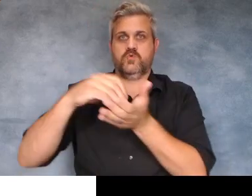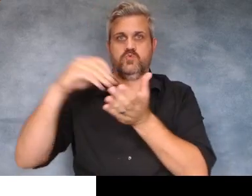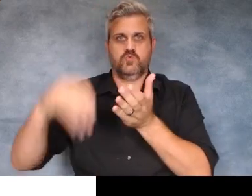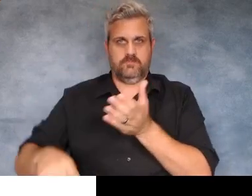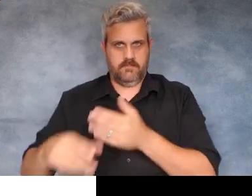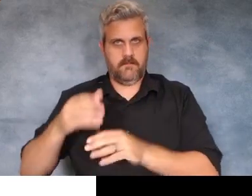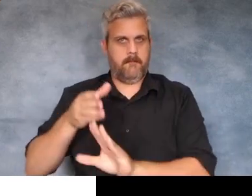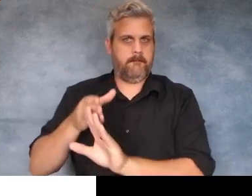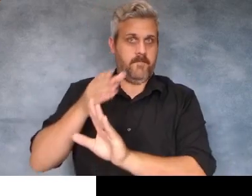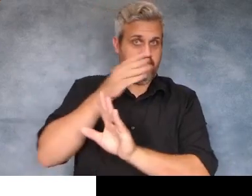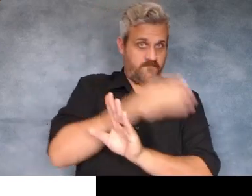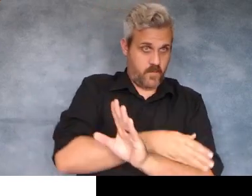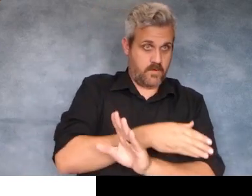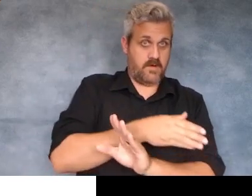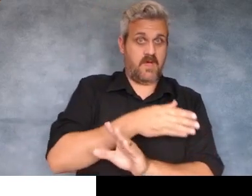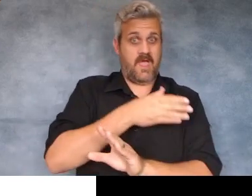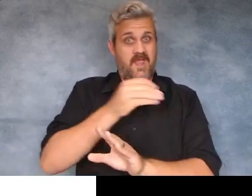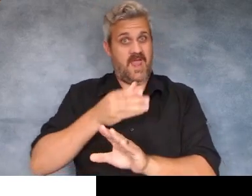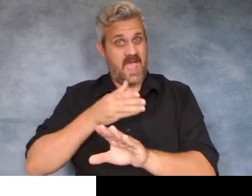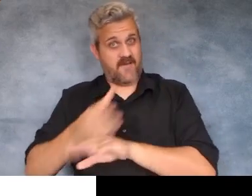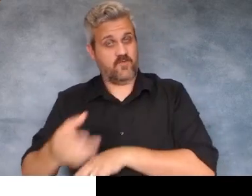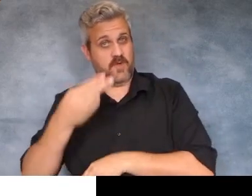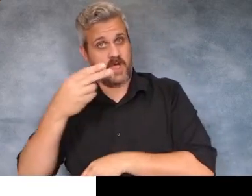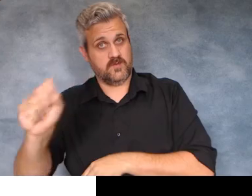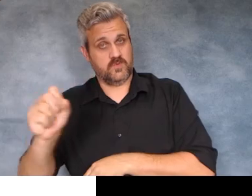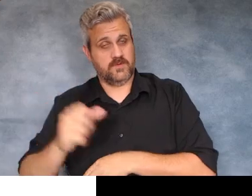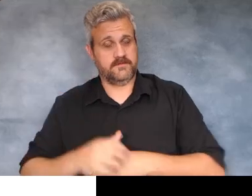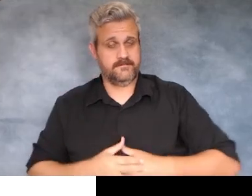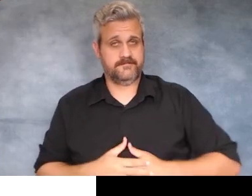to and after exiting high school.